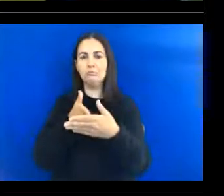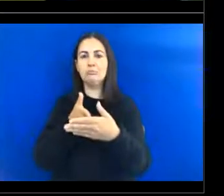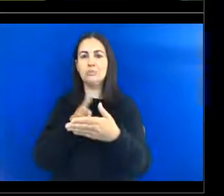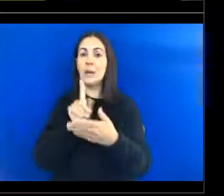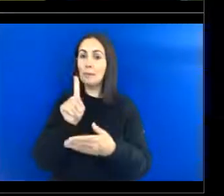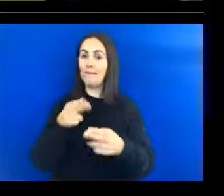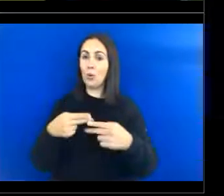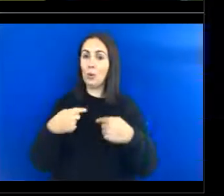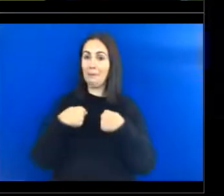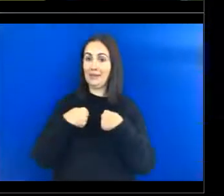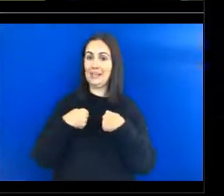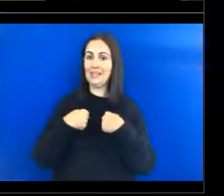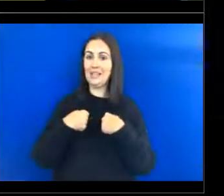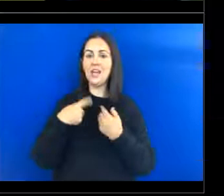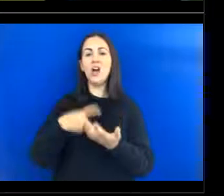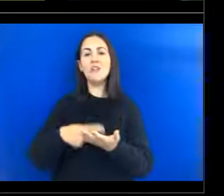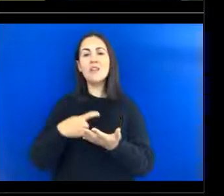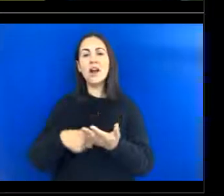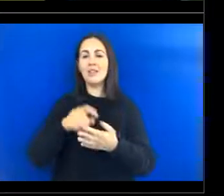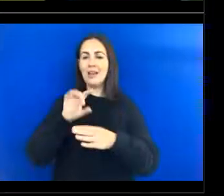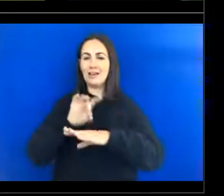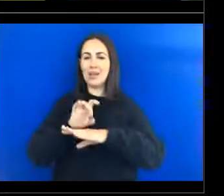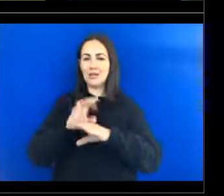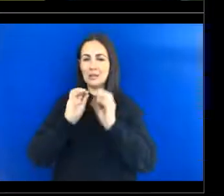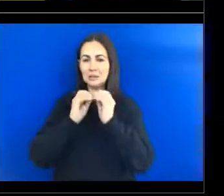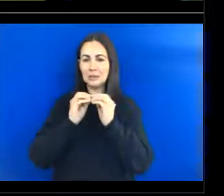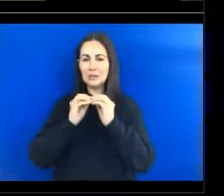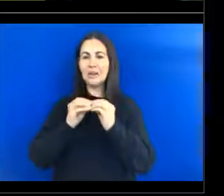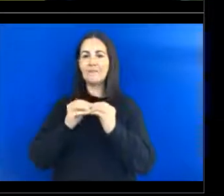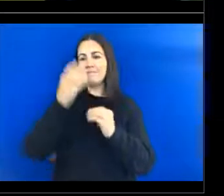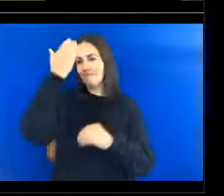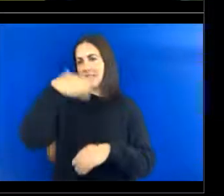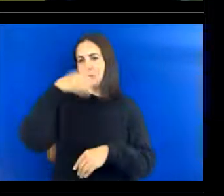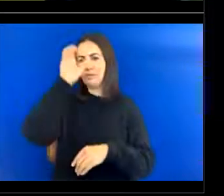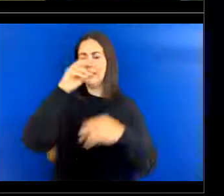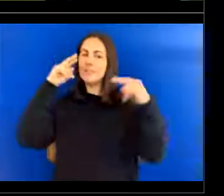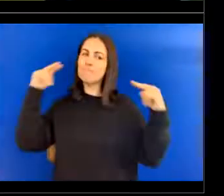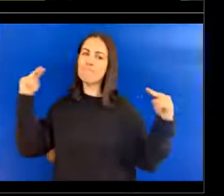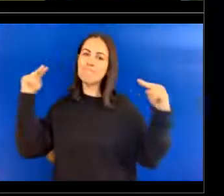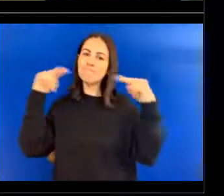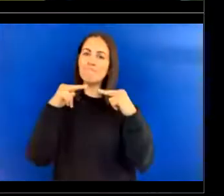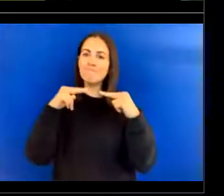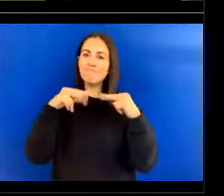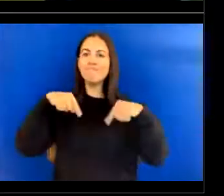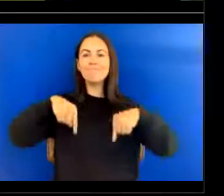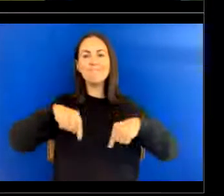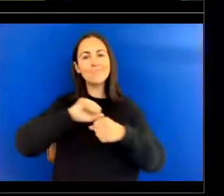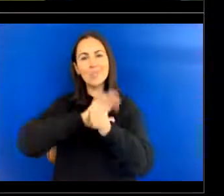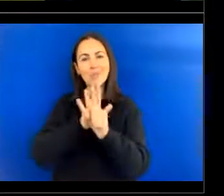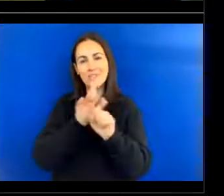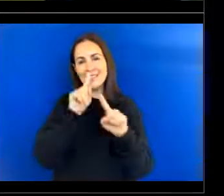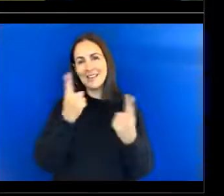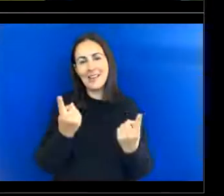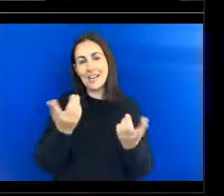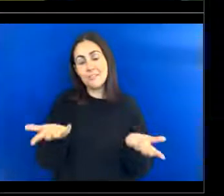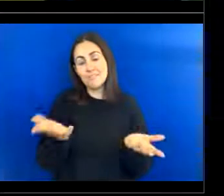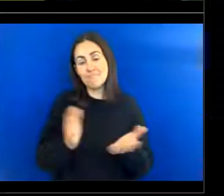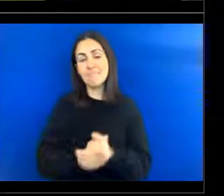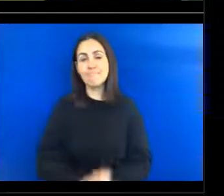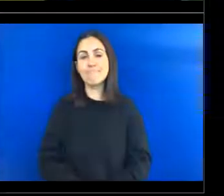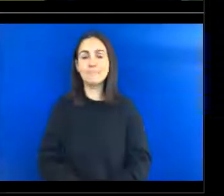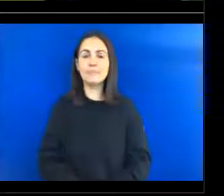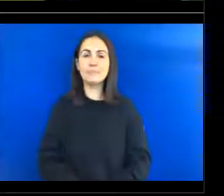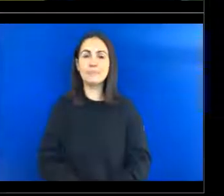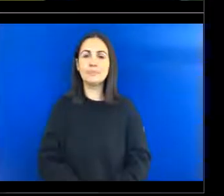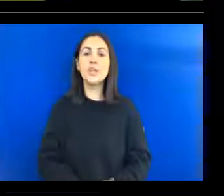feel it's better to sit face to face in a room and talk to somebody, but we haven't been able to do that in the last 12 months or so.